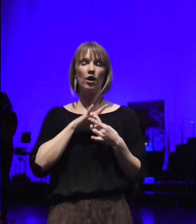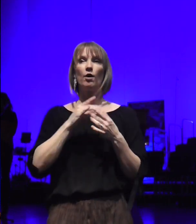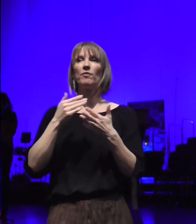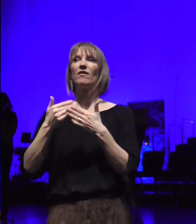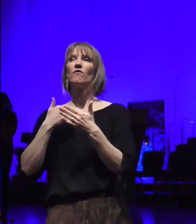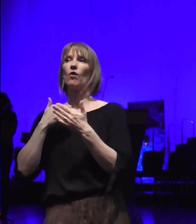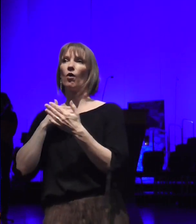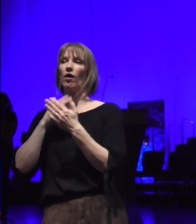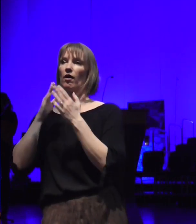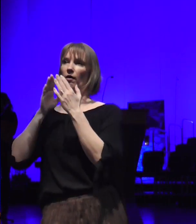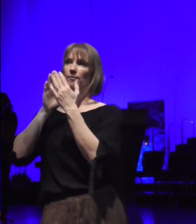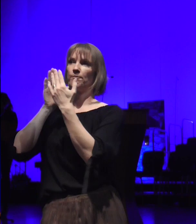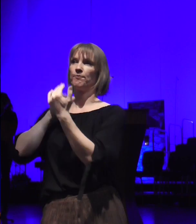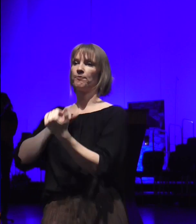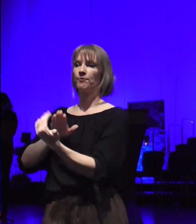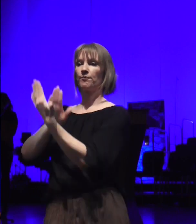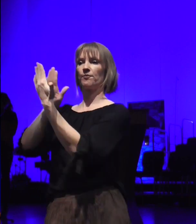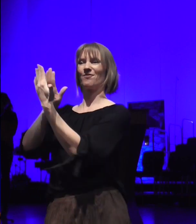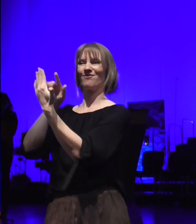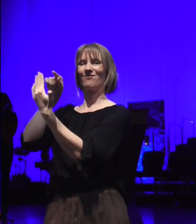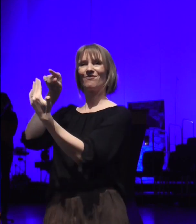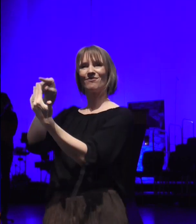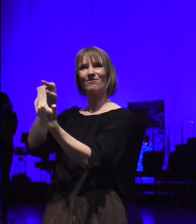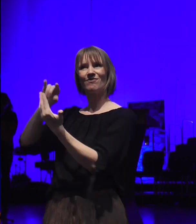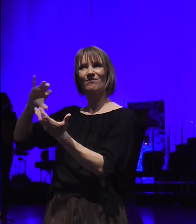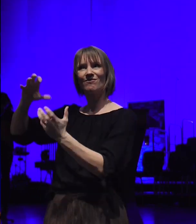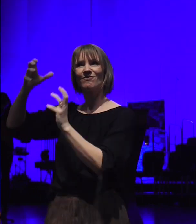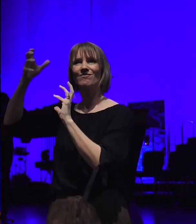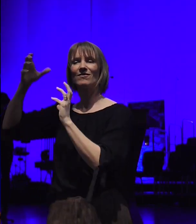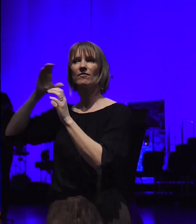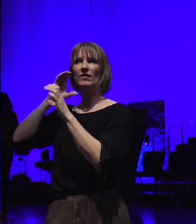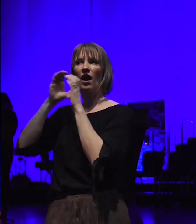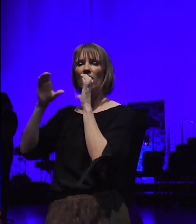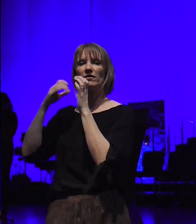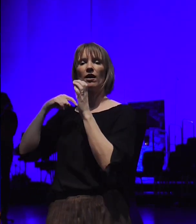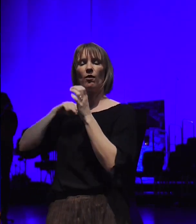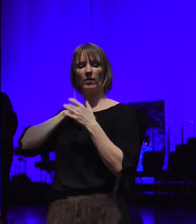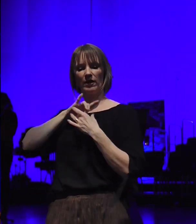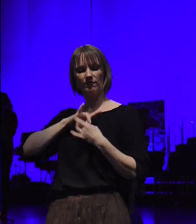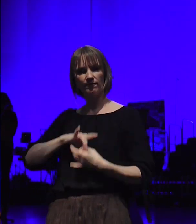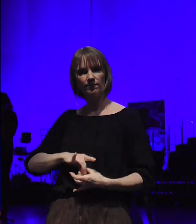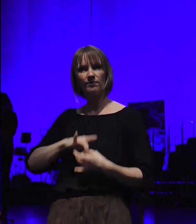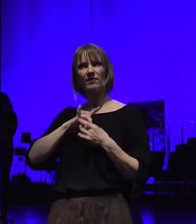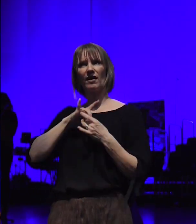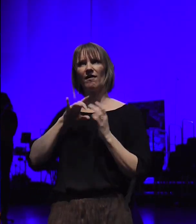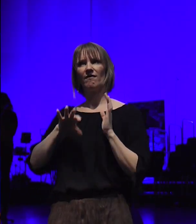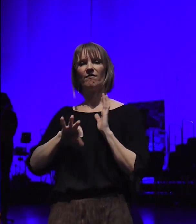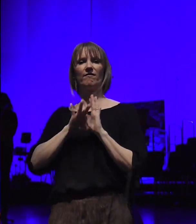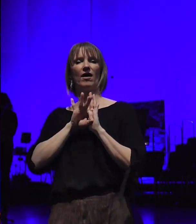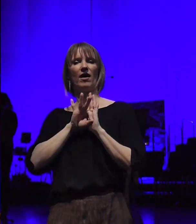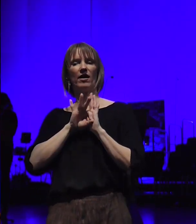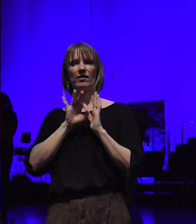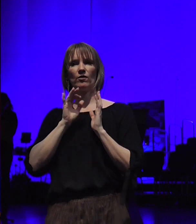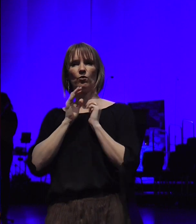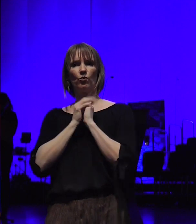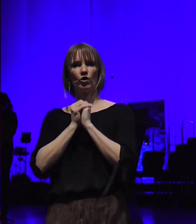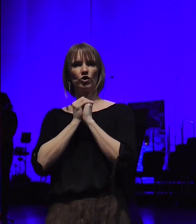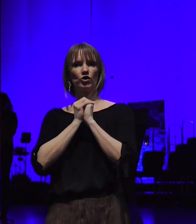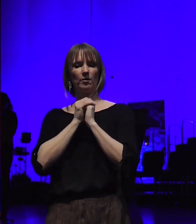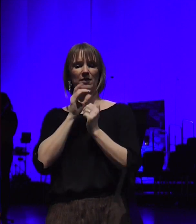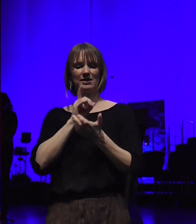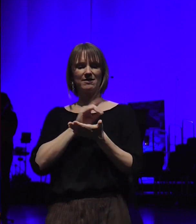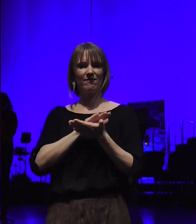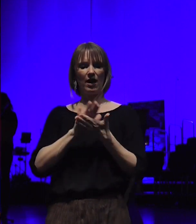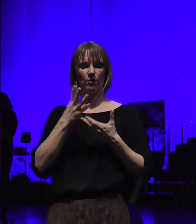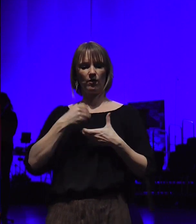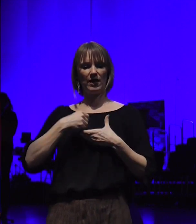a person who's in distress or in a conversation, we center and find that worship of the divine